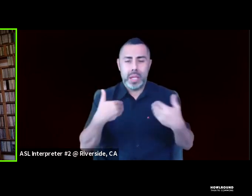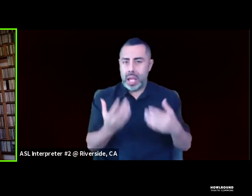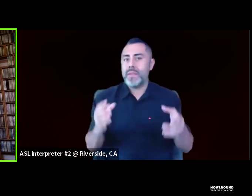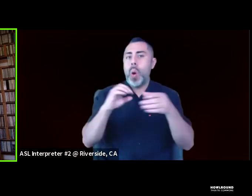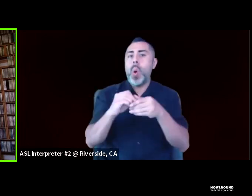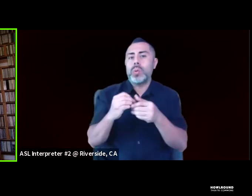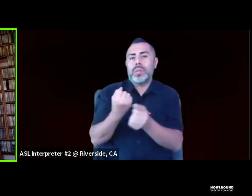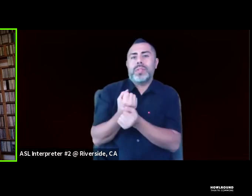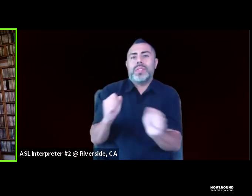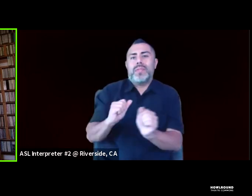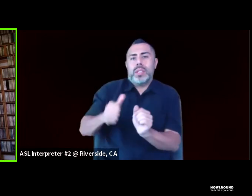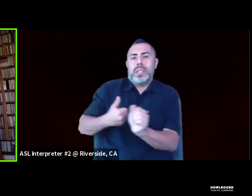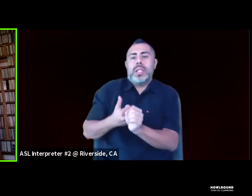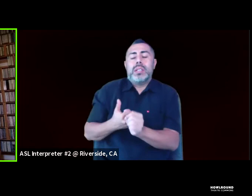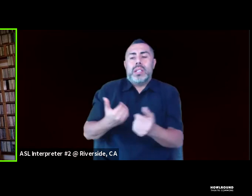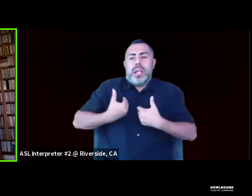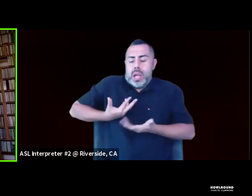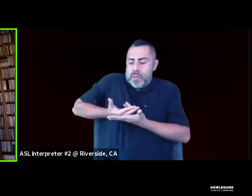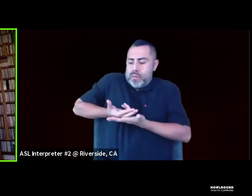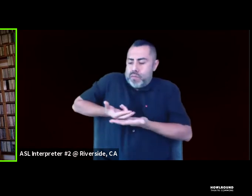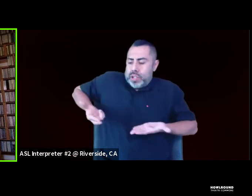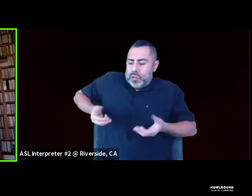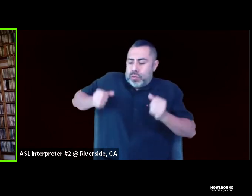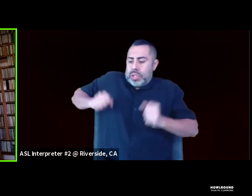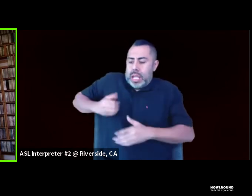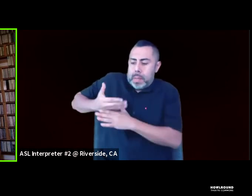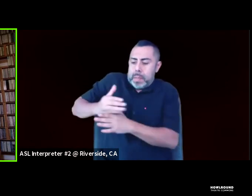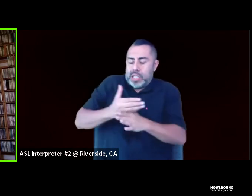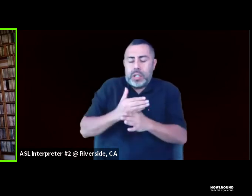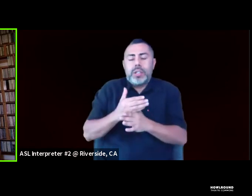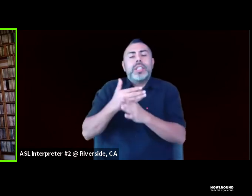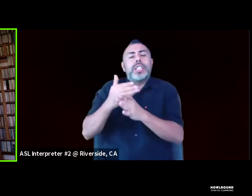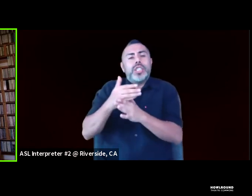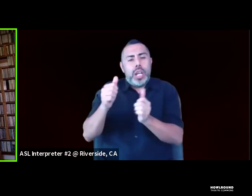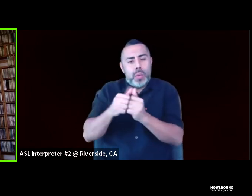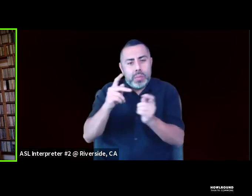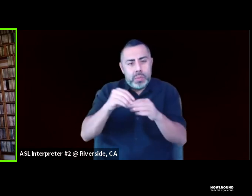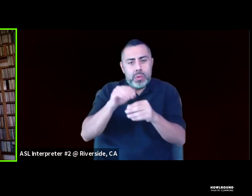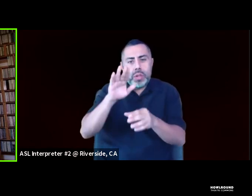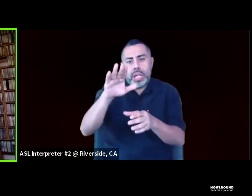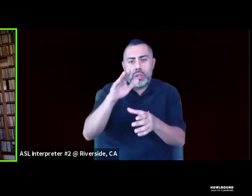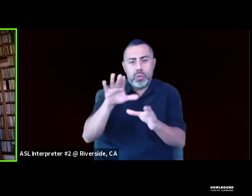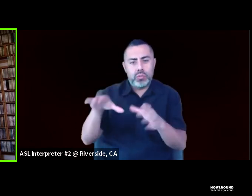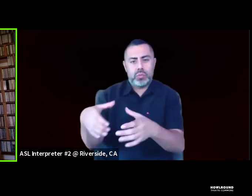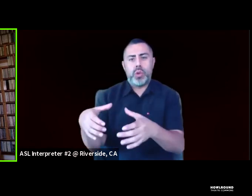share, share those resources with others in your circle.